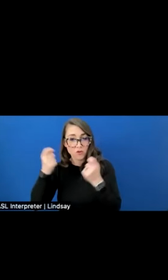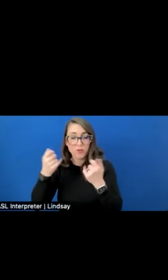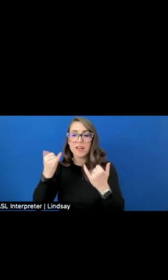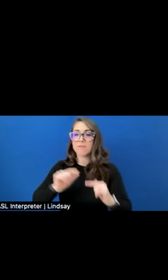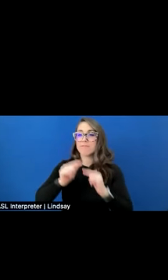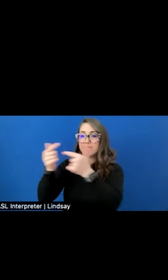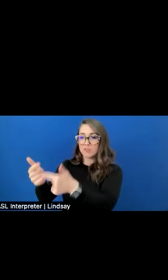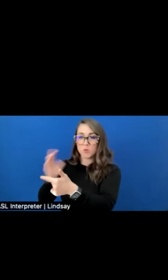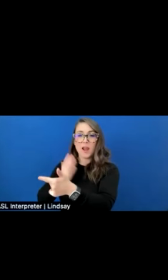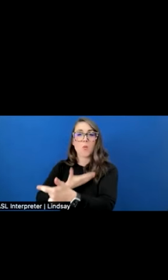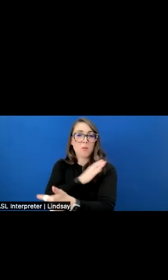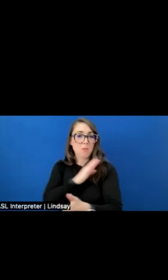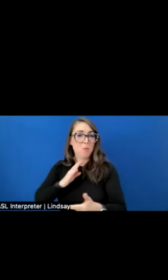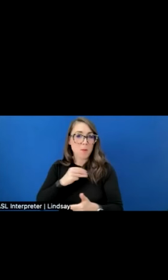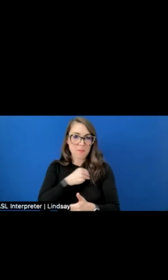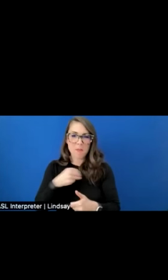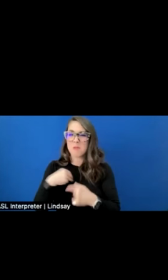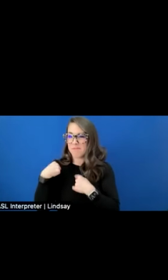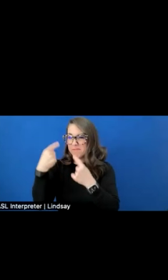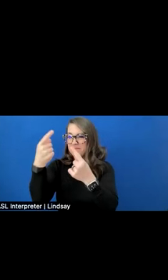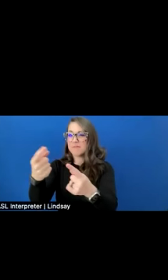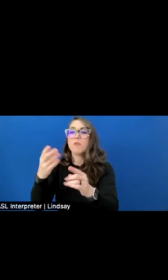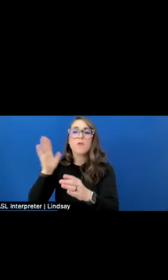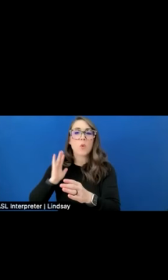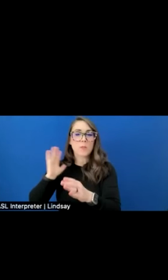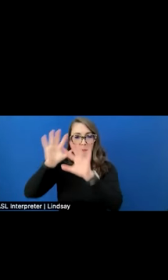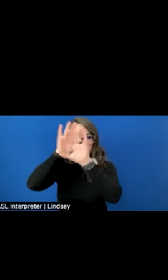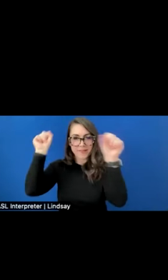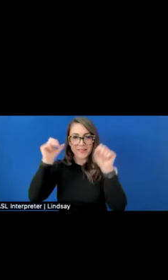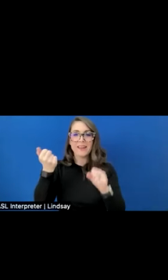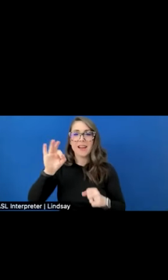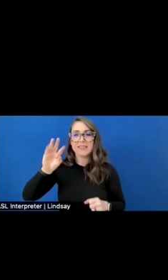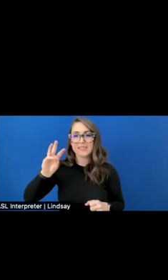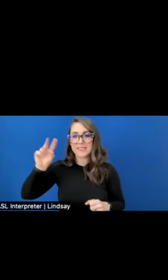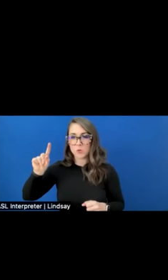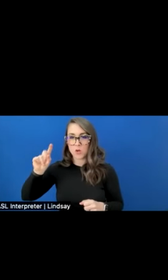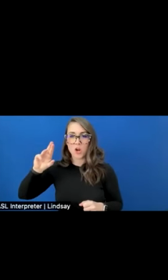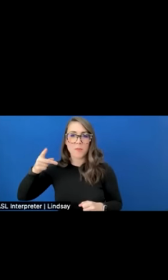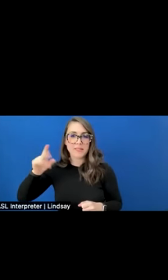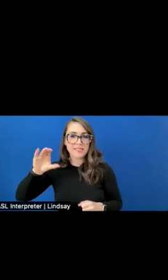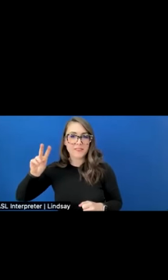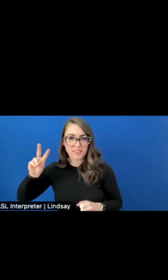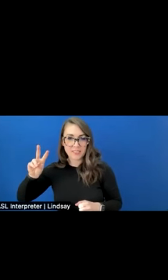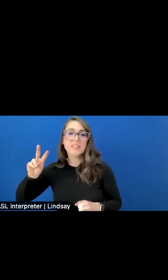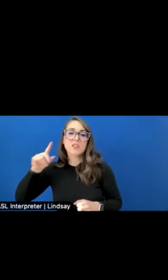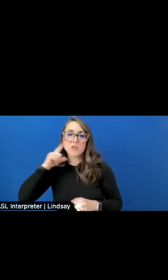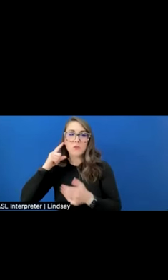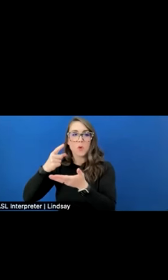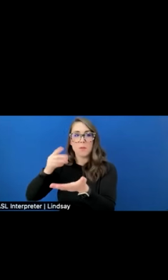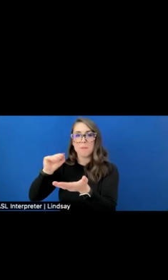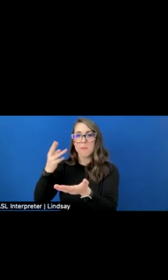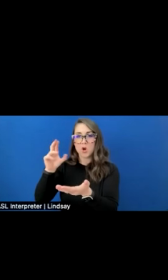former PCAFPD president, and an original 1961 Philippines RPCV, Maureen Carroll, to share some of our history. Maureen. PCAFPD